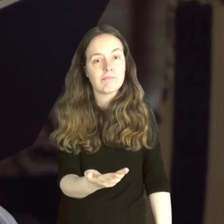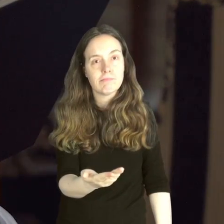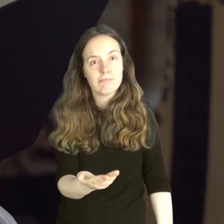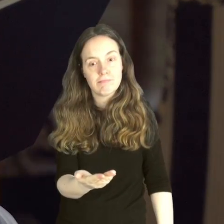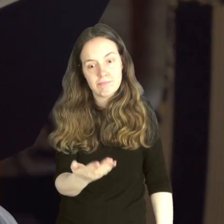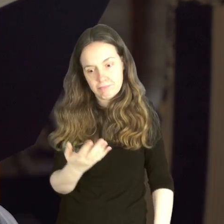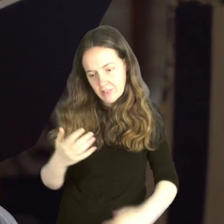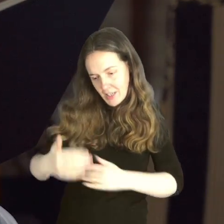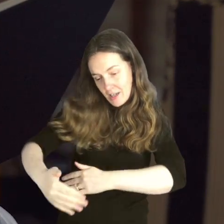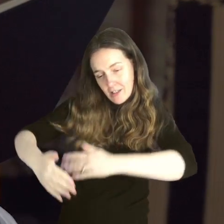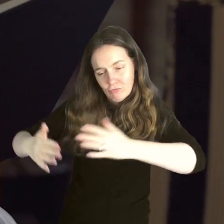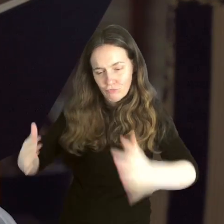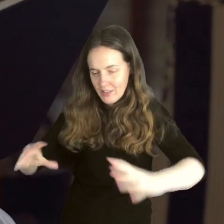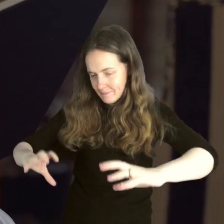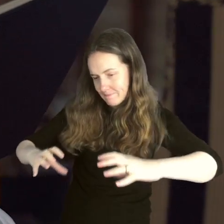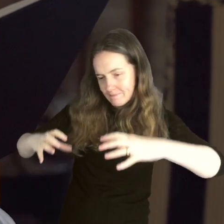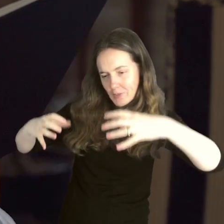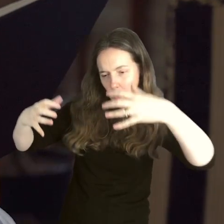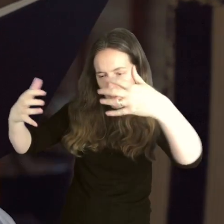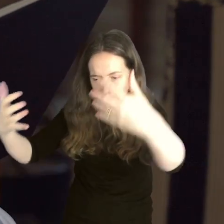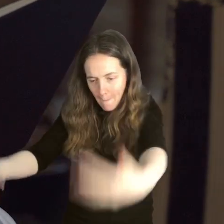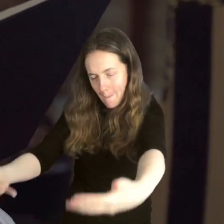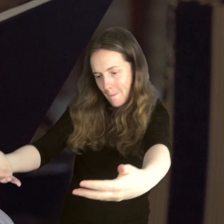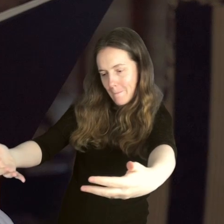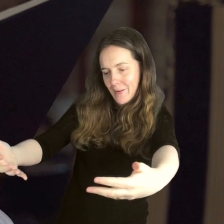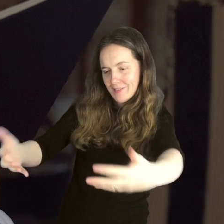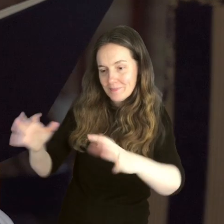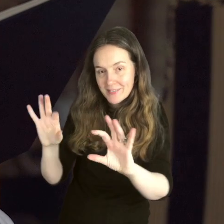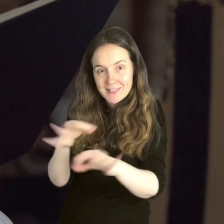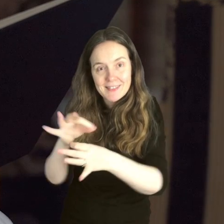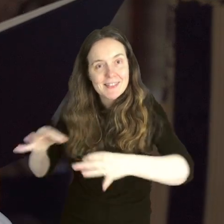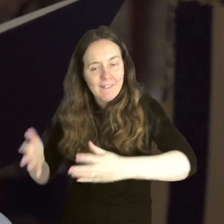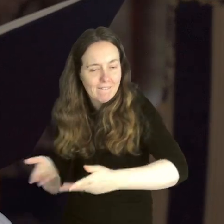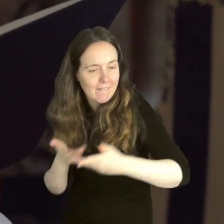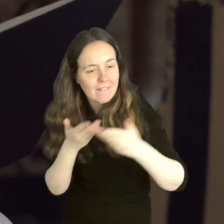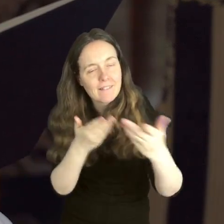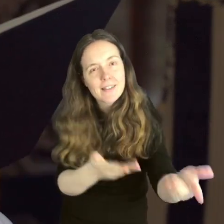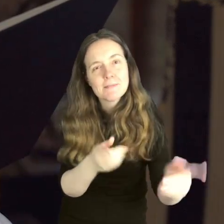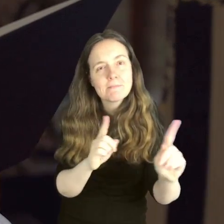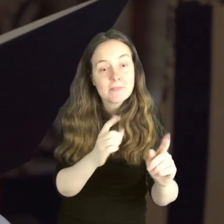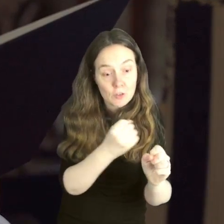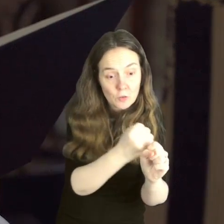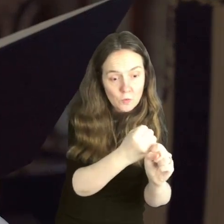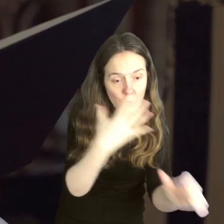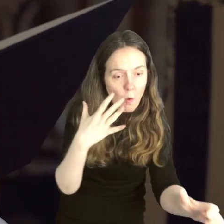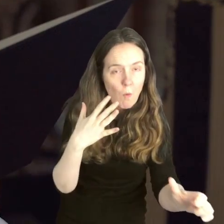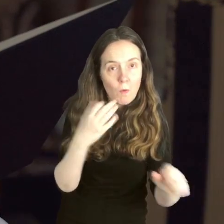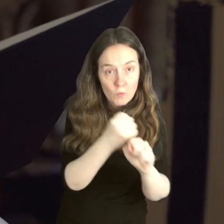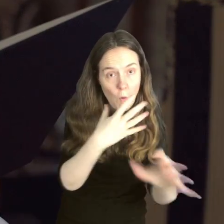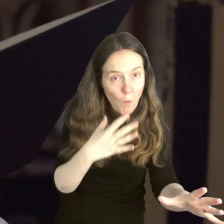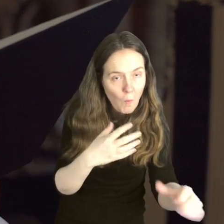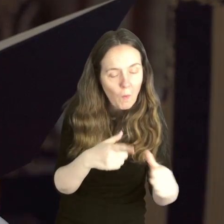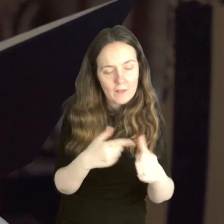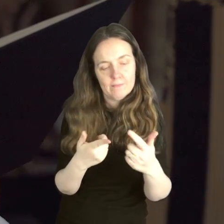Then they opened their treasure chests and gave him gifts of gold,